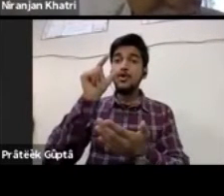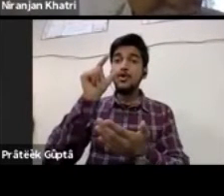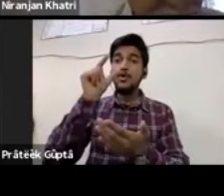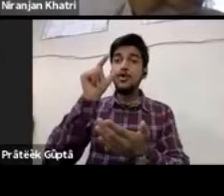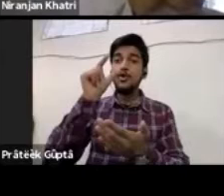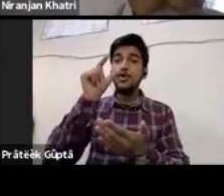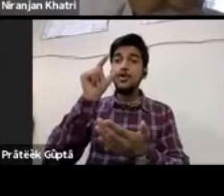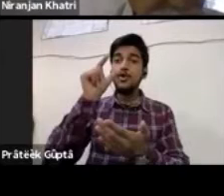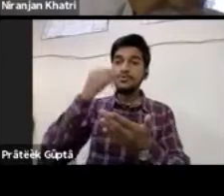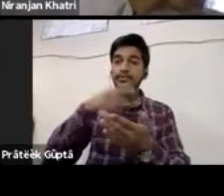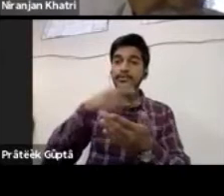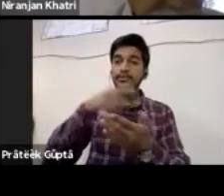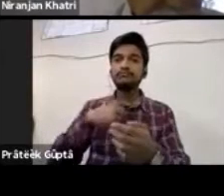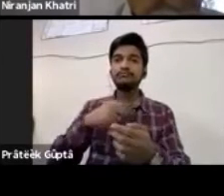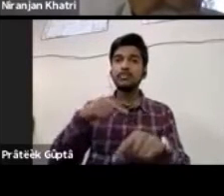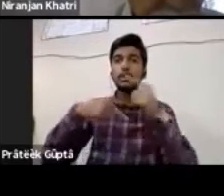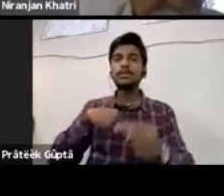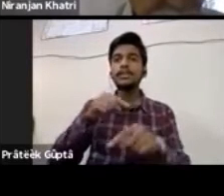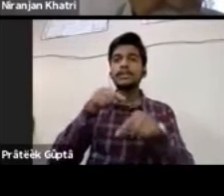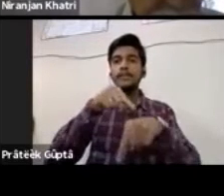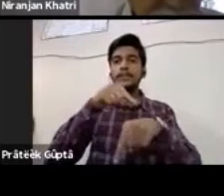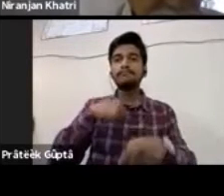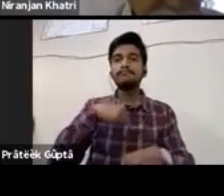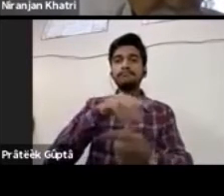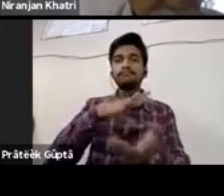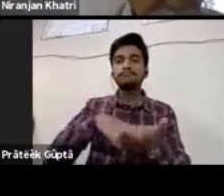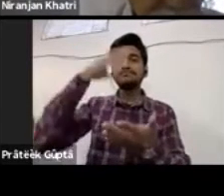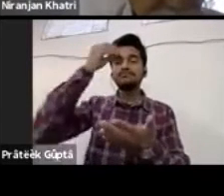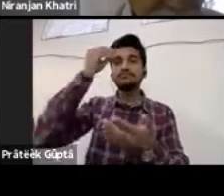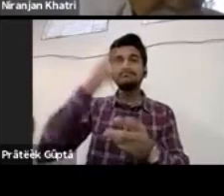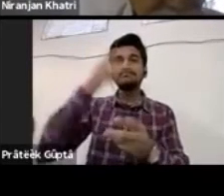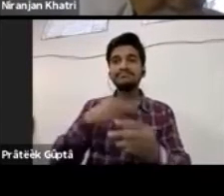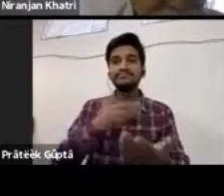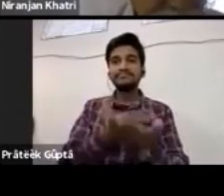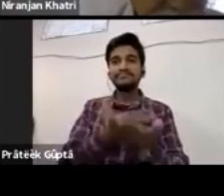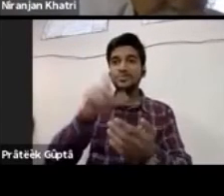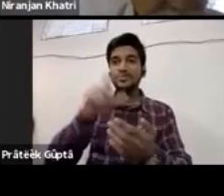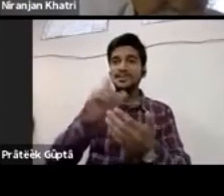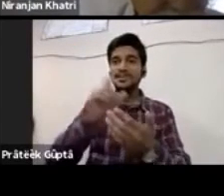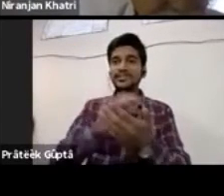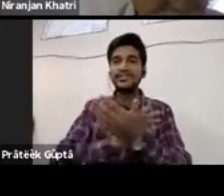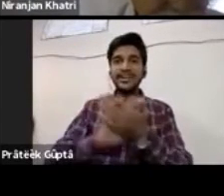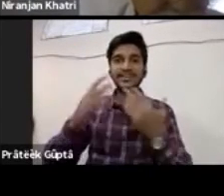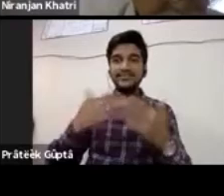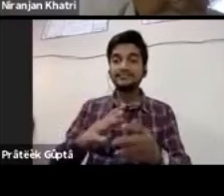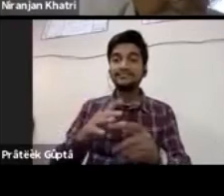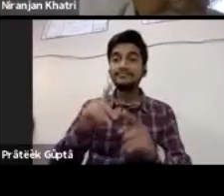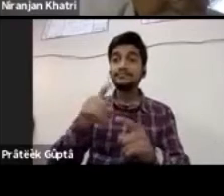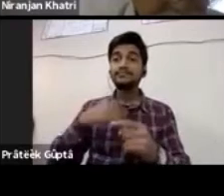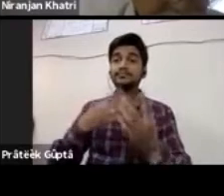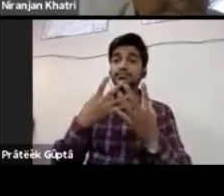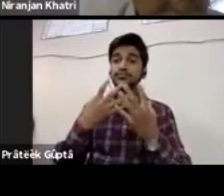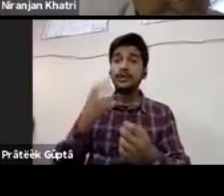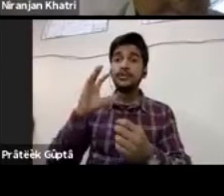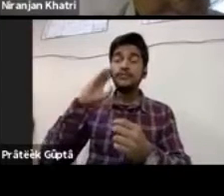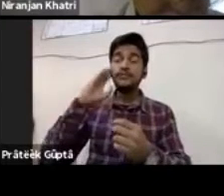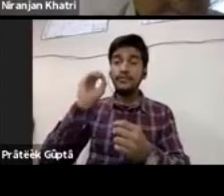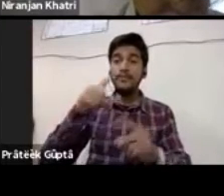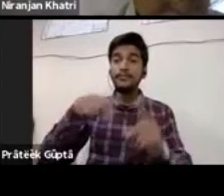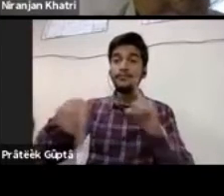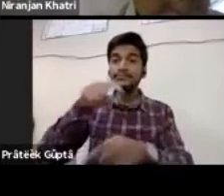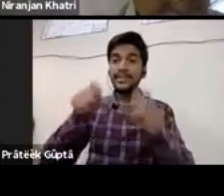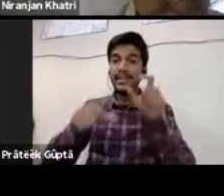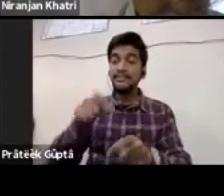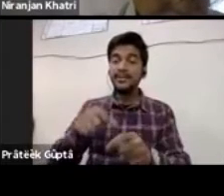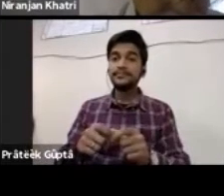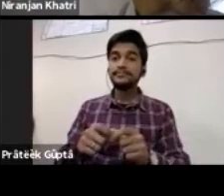a freelance content writer. Let me tell each one of you of how I'm here regardless of what I